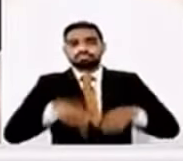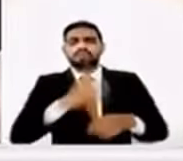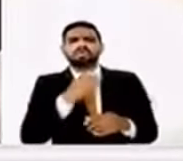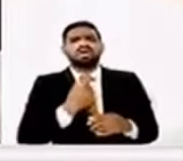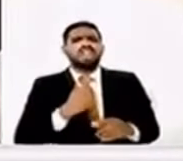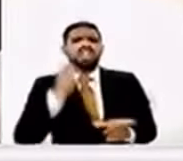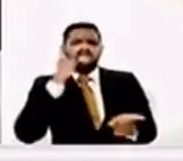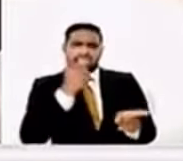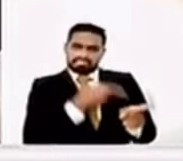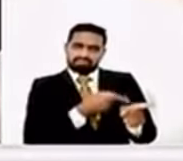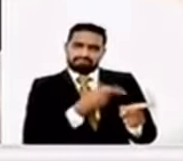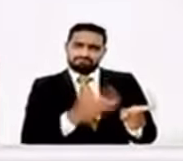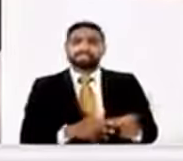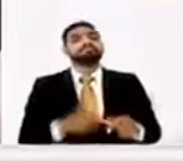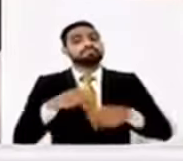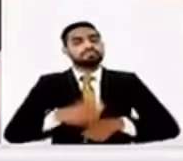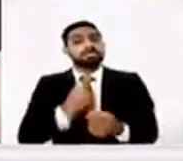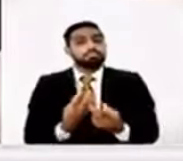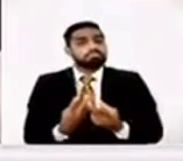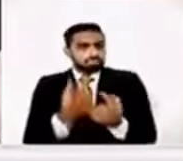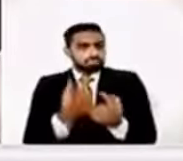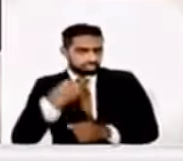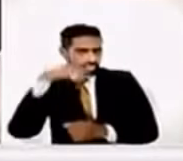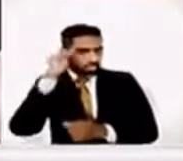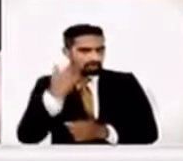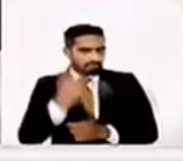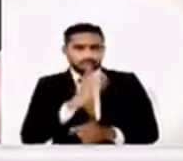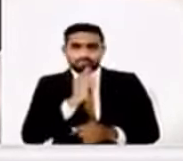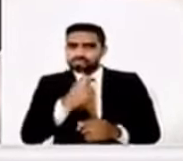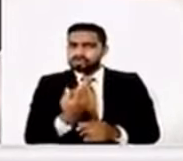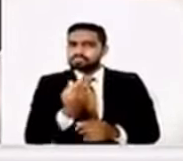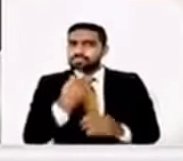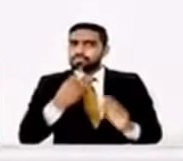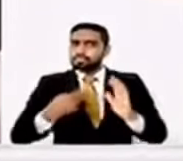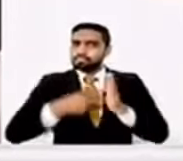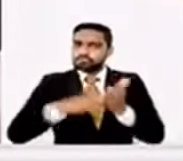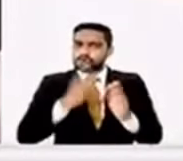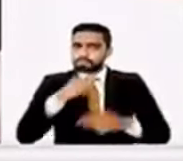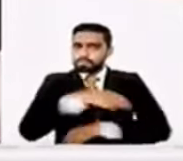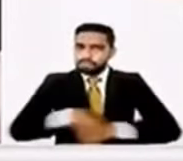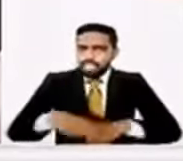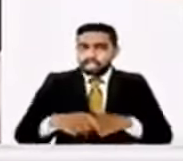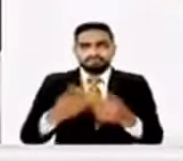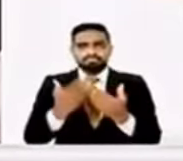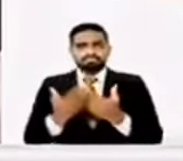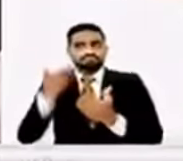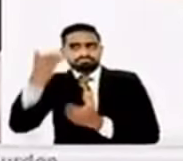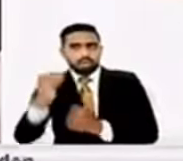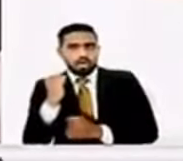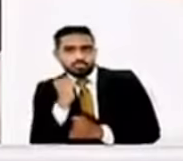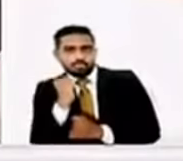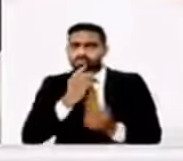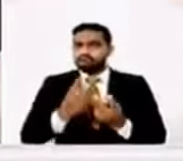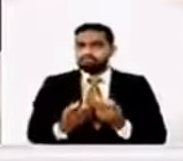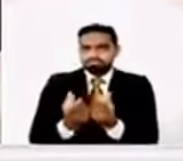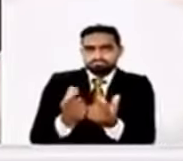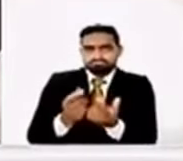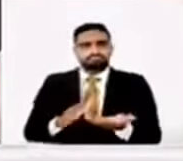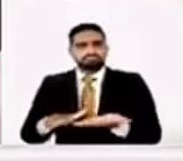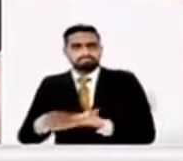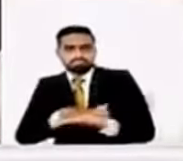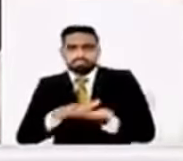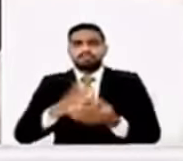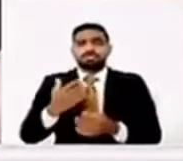deficiencies identified in the monitoring of project planning, feasibility, implementation is a deviation of the projects from national requirements